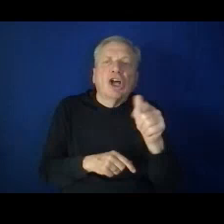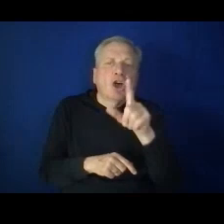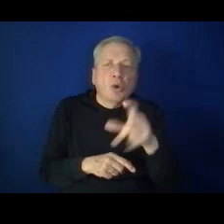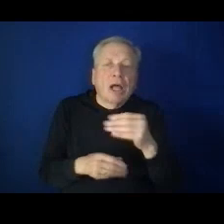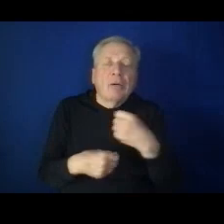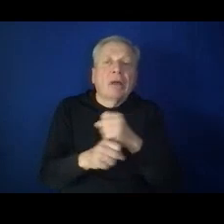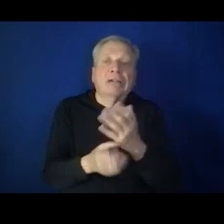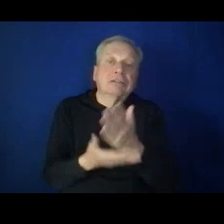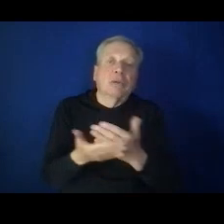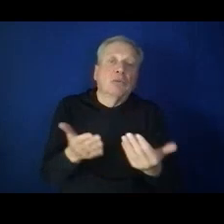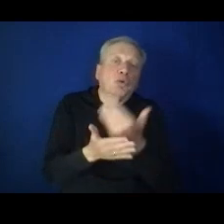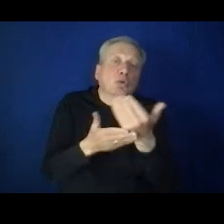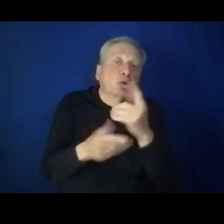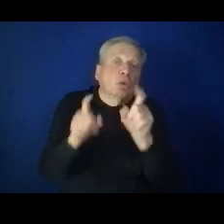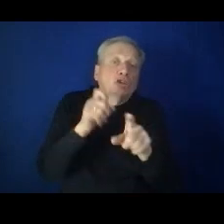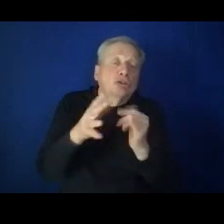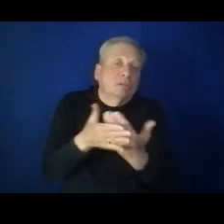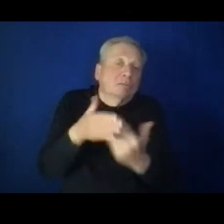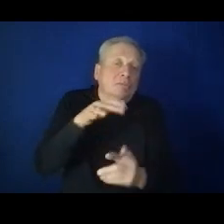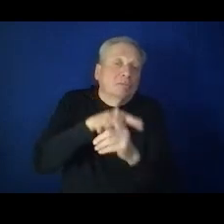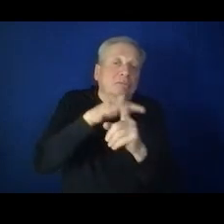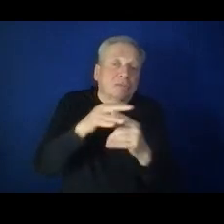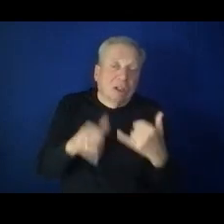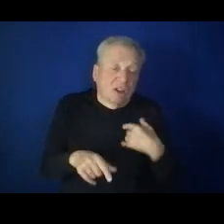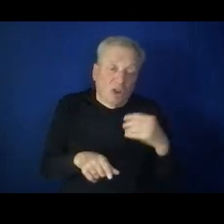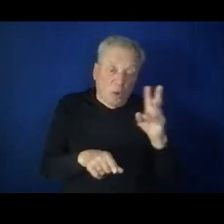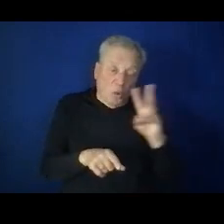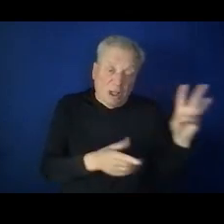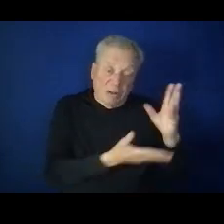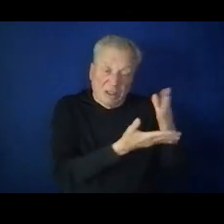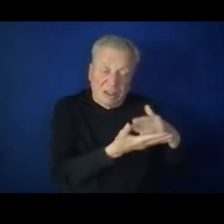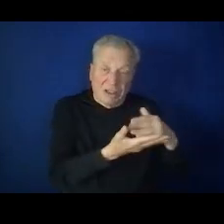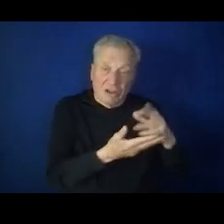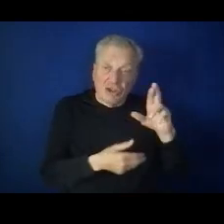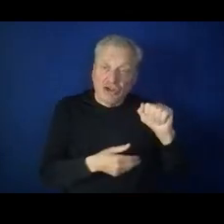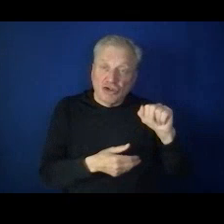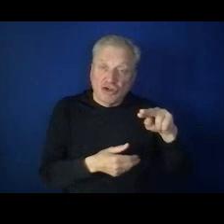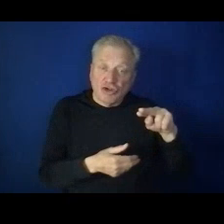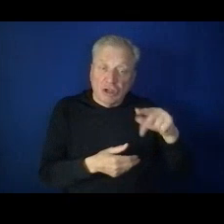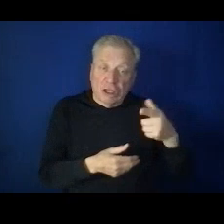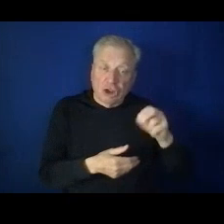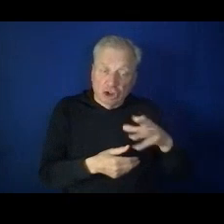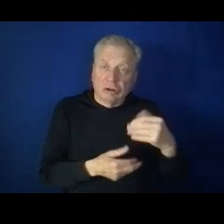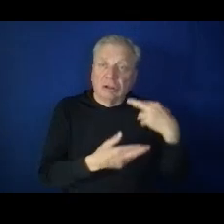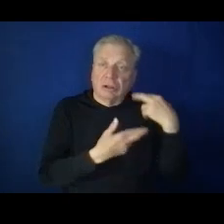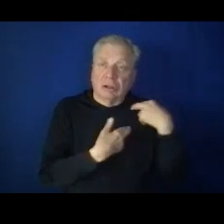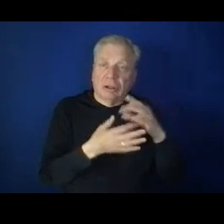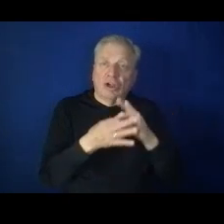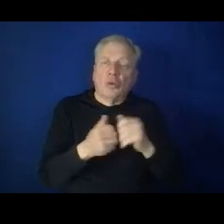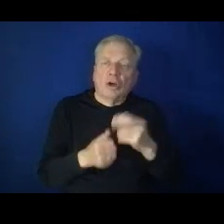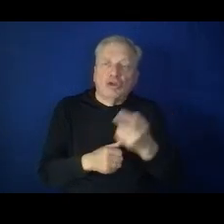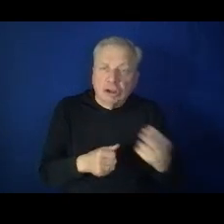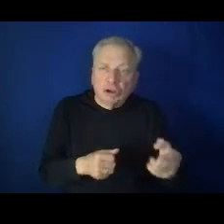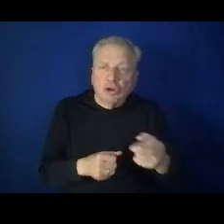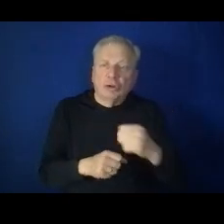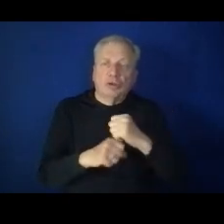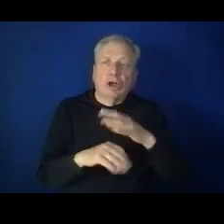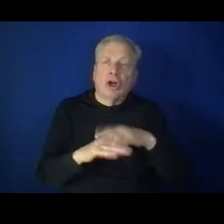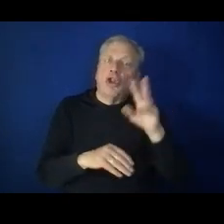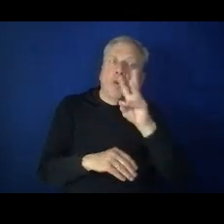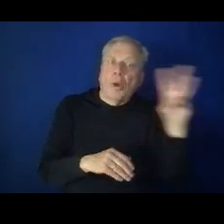others. So again, I'm the West District Ranger, which means I'm in charge of visitor and resource protection on the west side of the